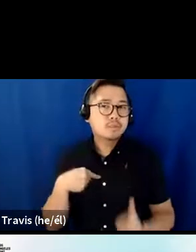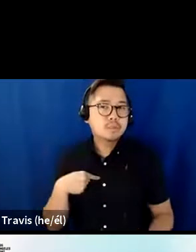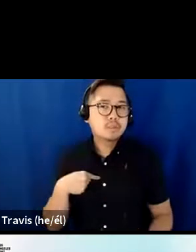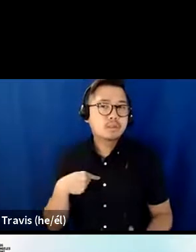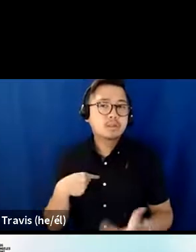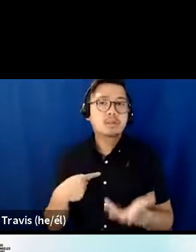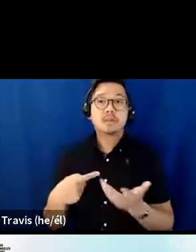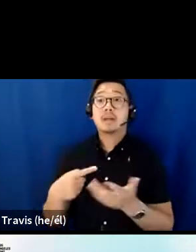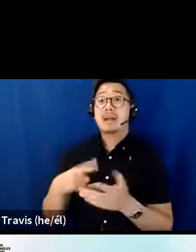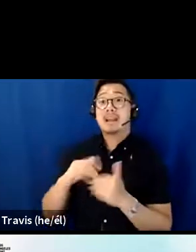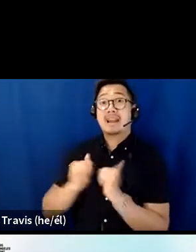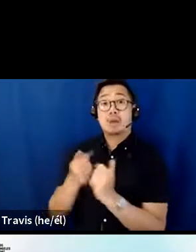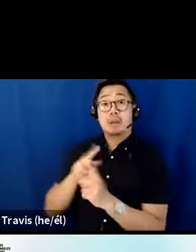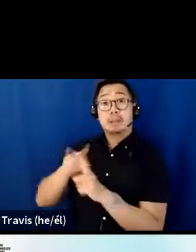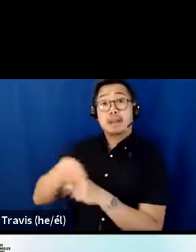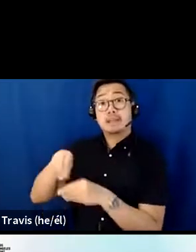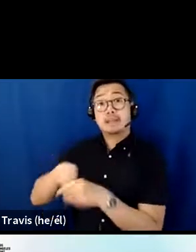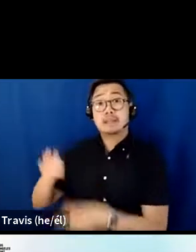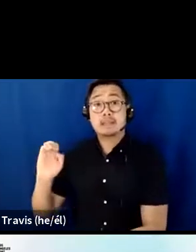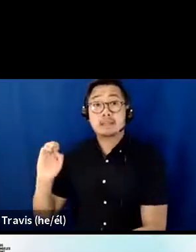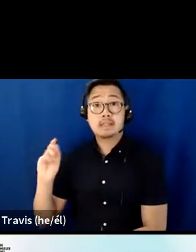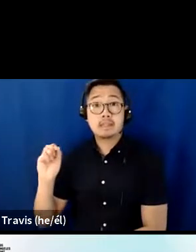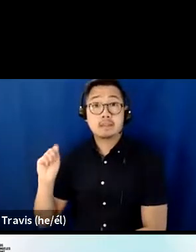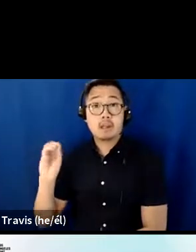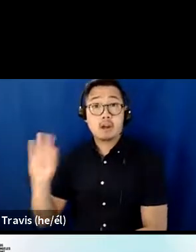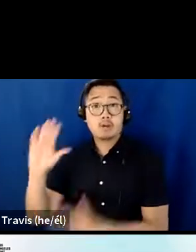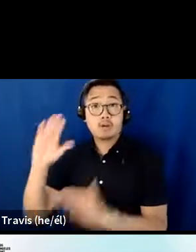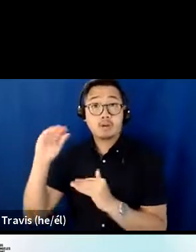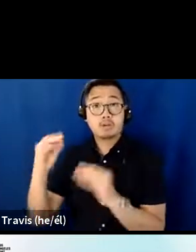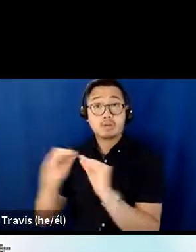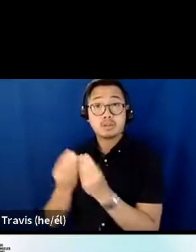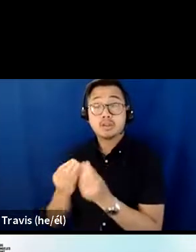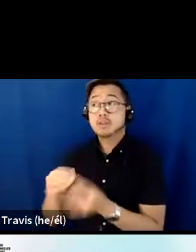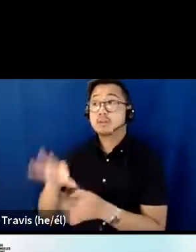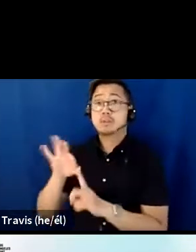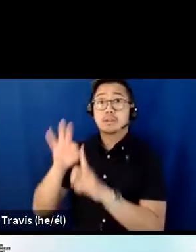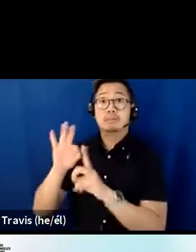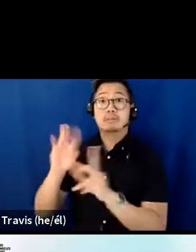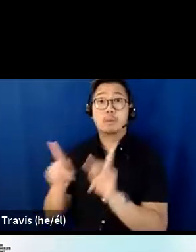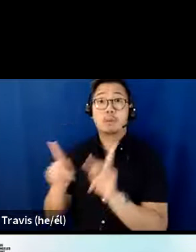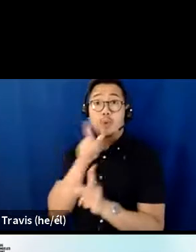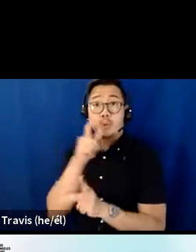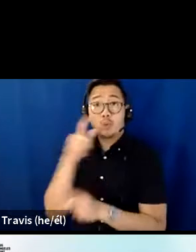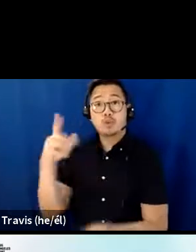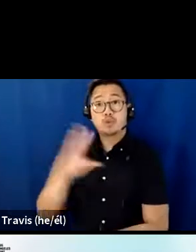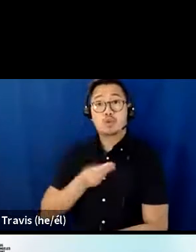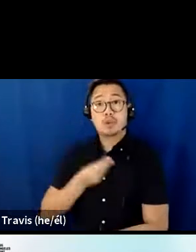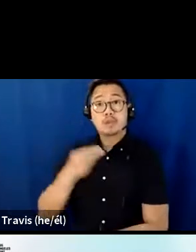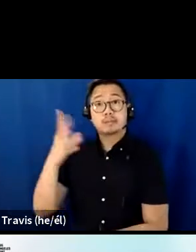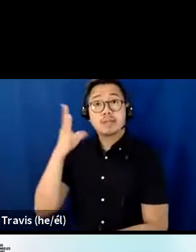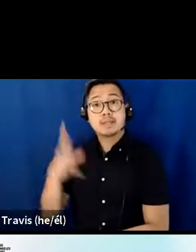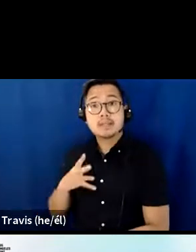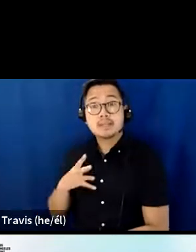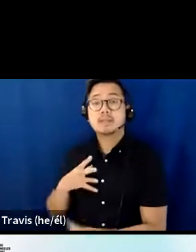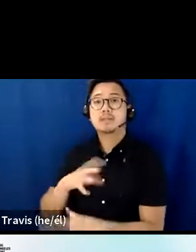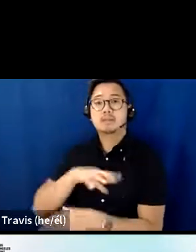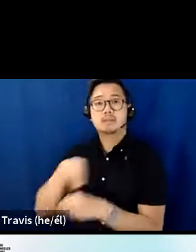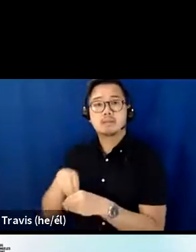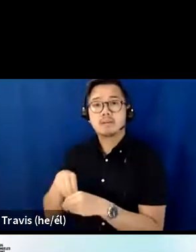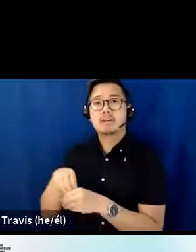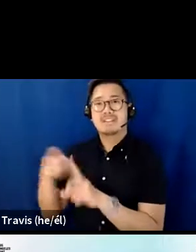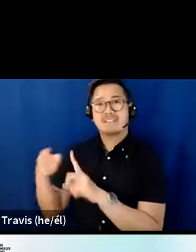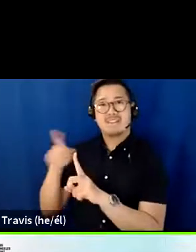Element of Hope and walking with that, especially with transmasculine and those on that spectrum who are from the AFAB